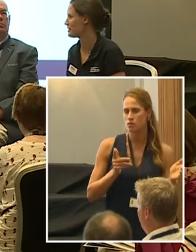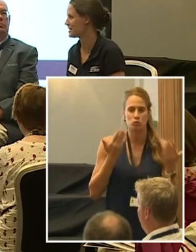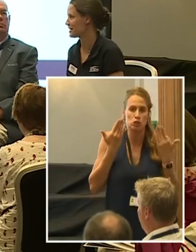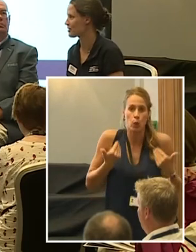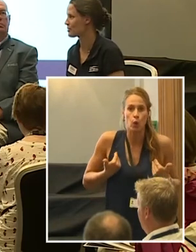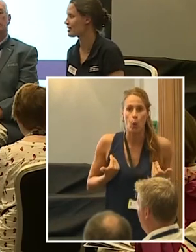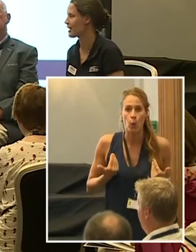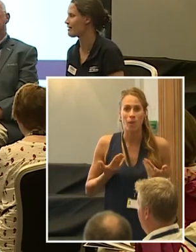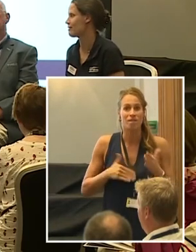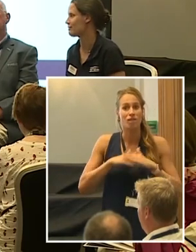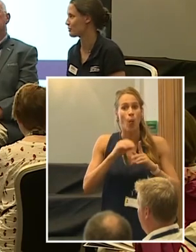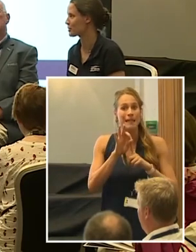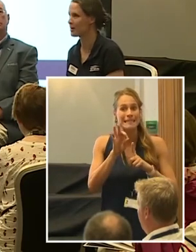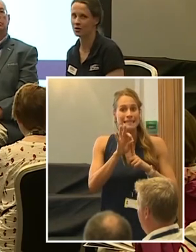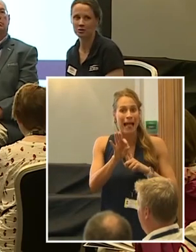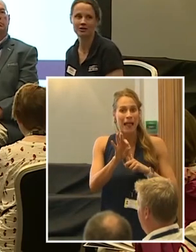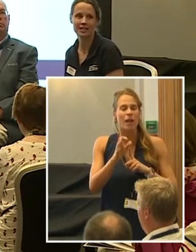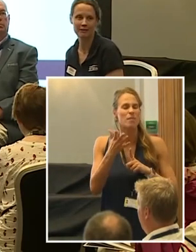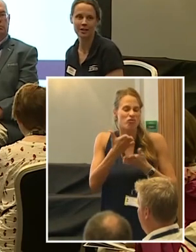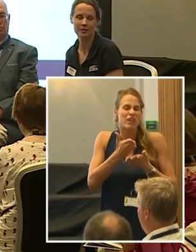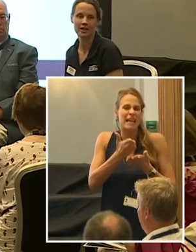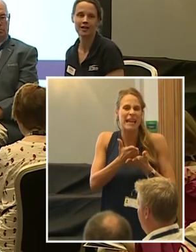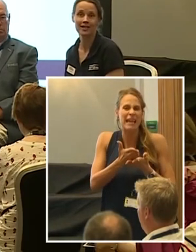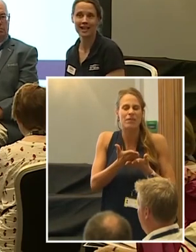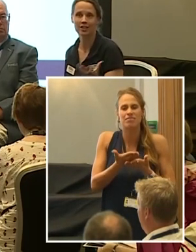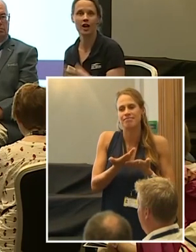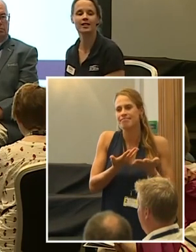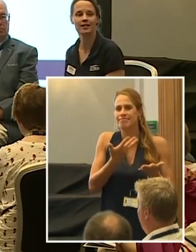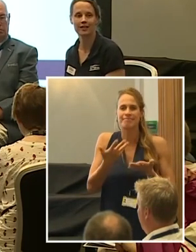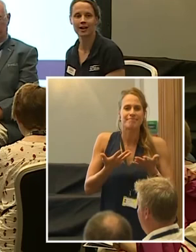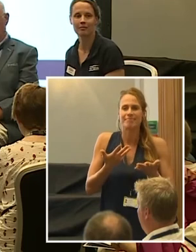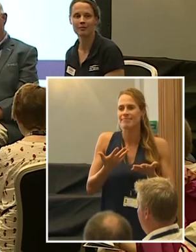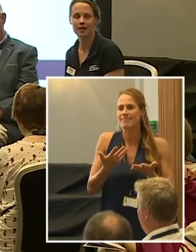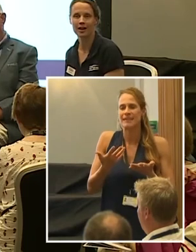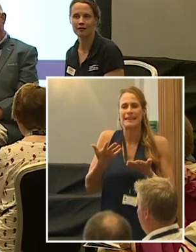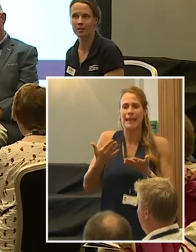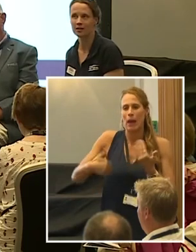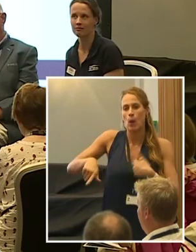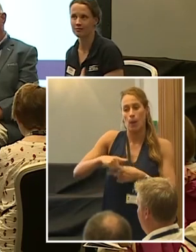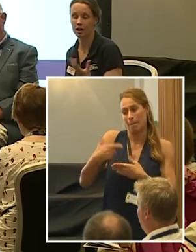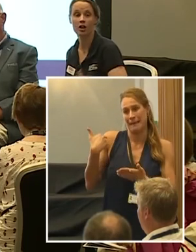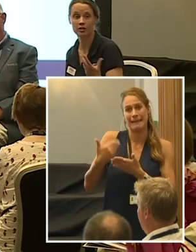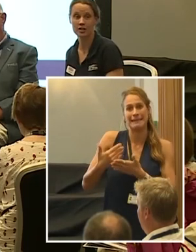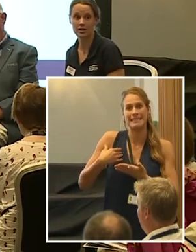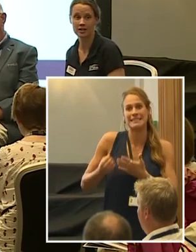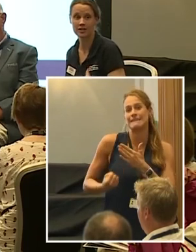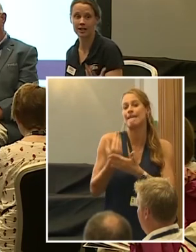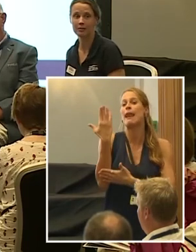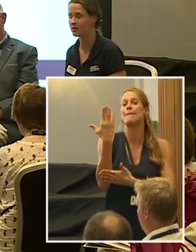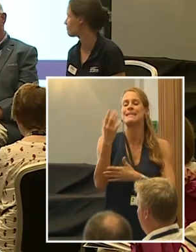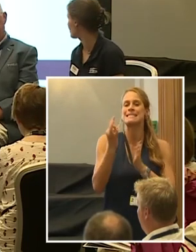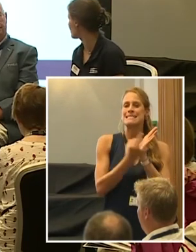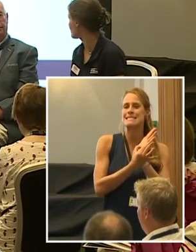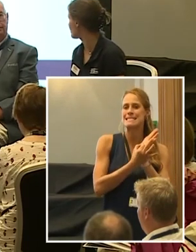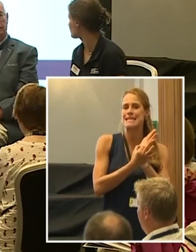necessarily know the details, but they are sort of commercially developed cell lines that are cultured and